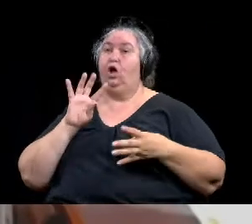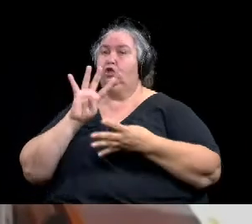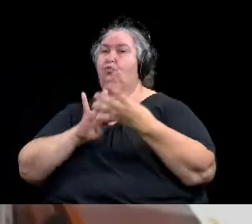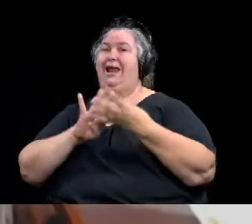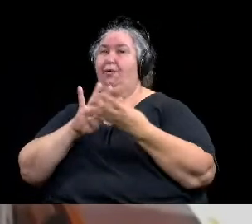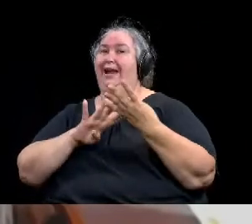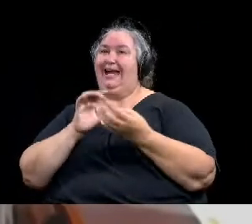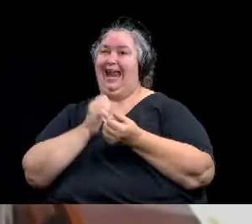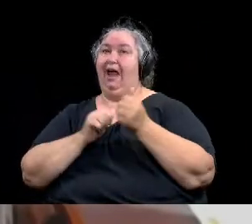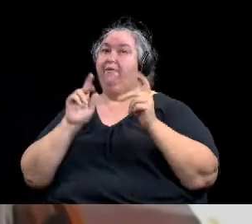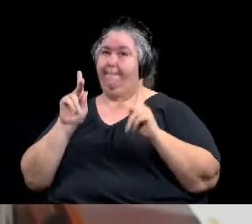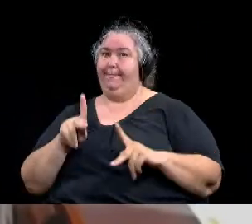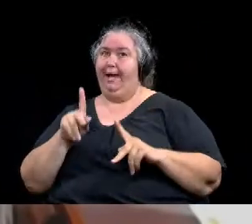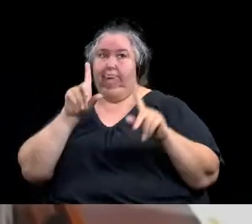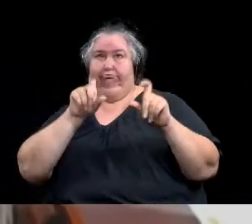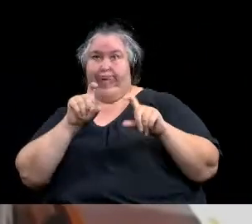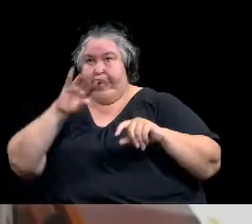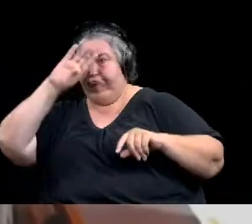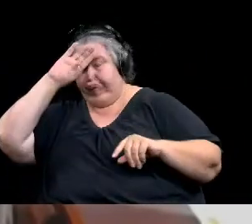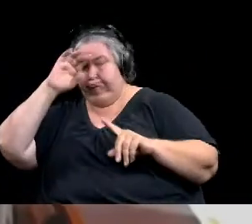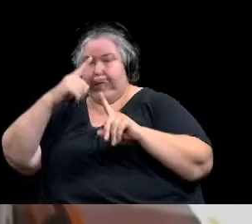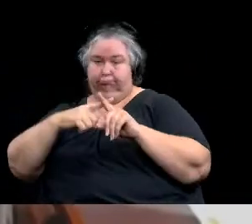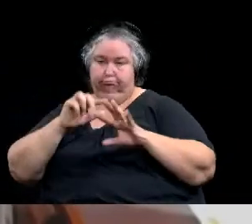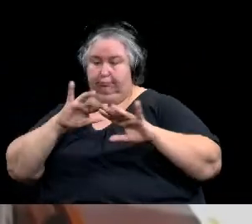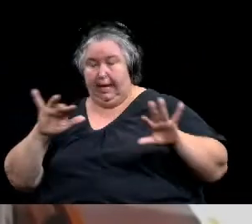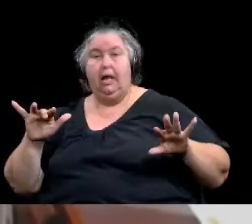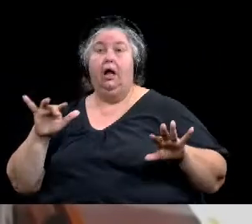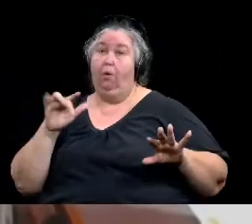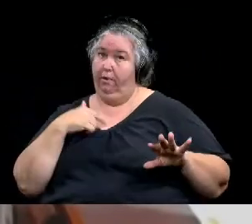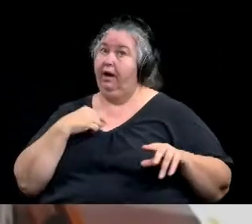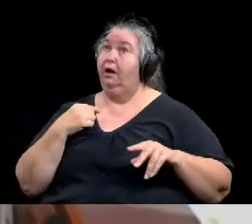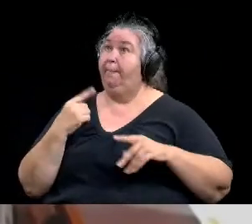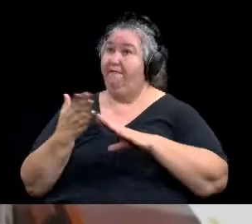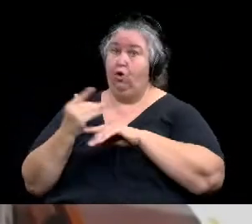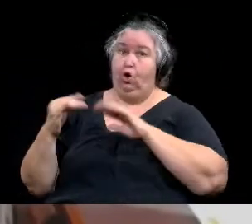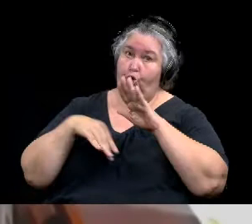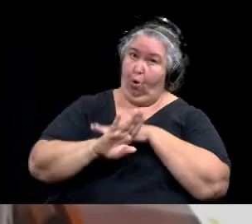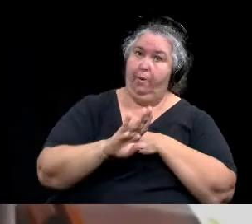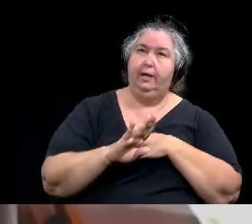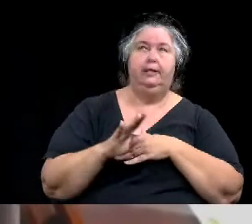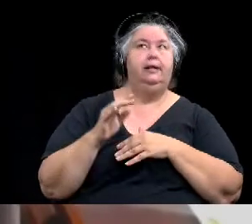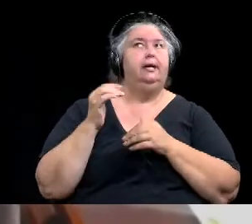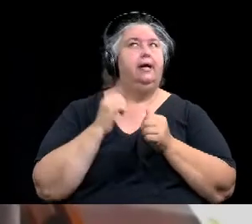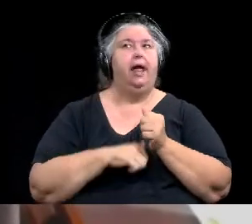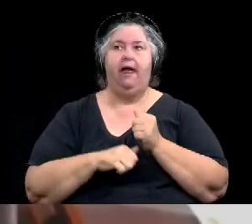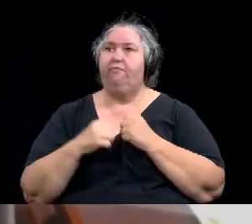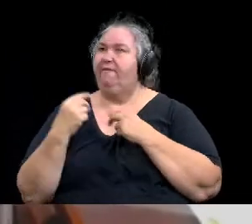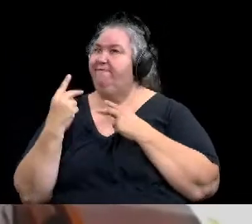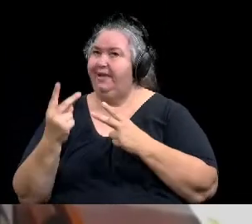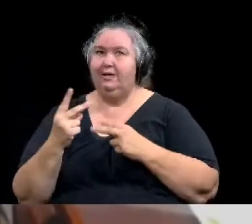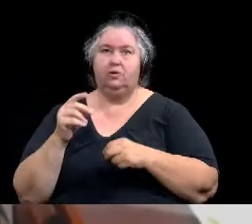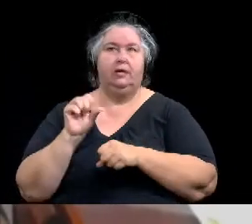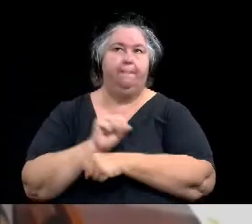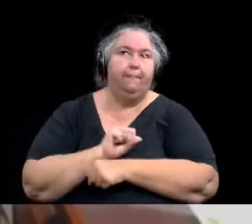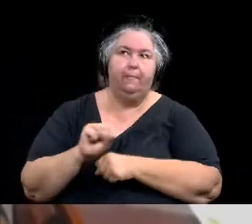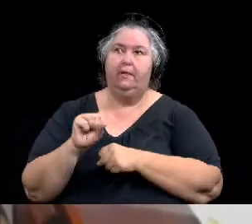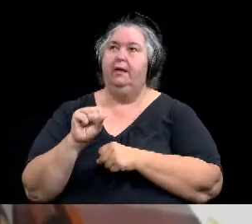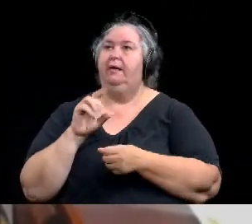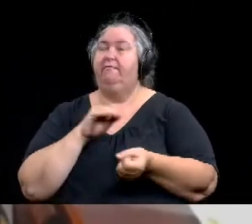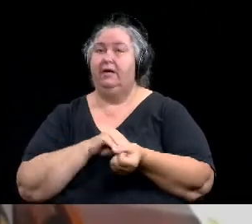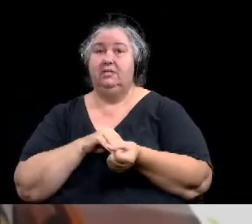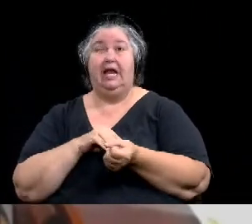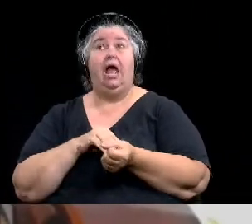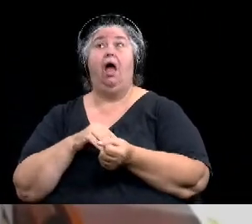enters, every visitor, every associate or employee, every physician that enters the facility is screened at the